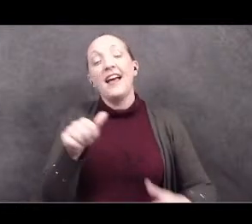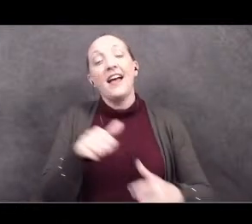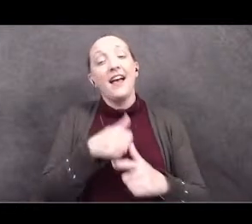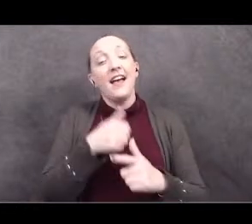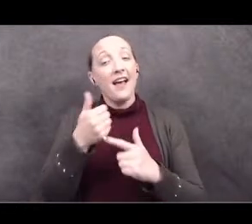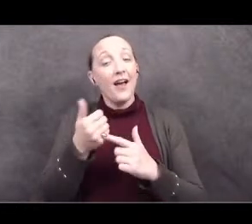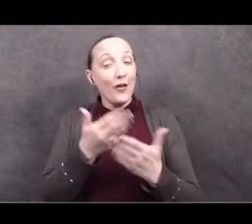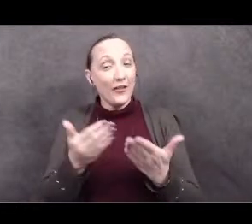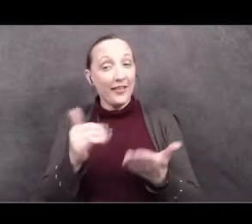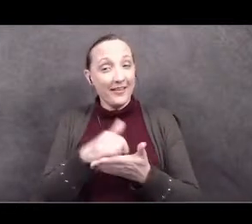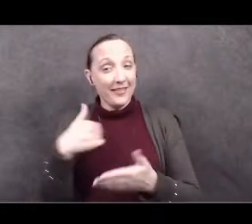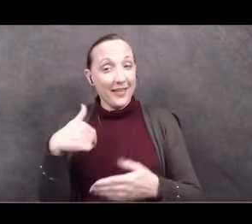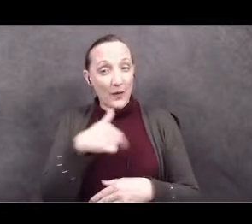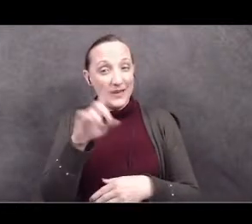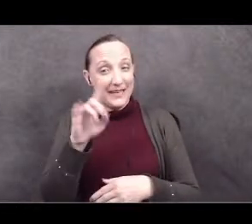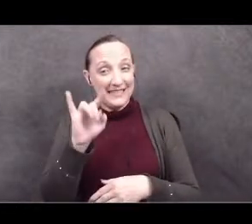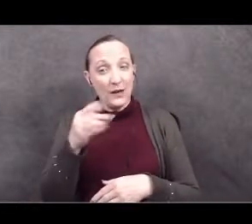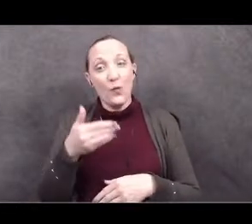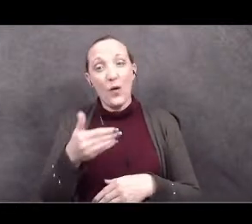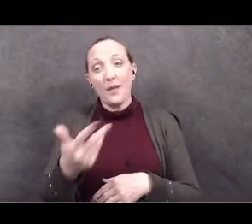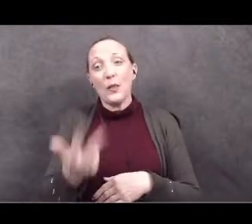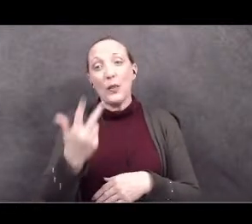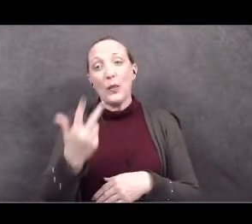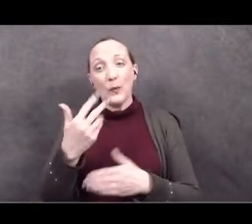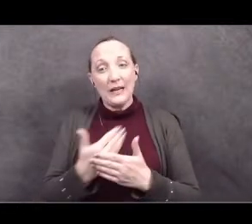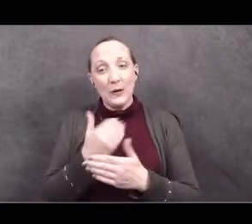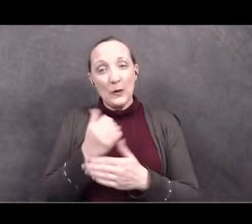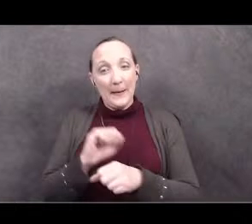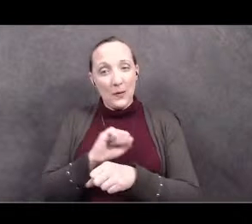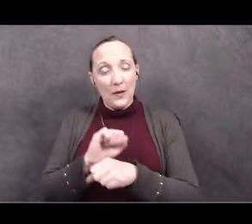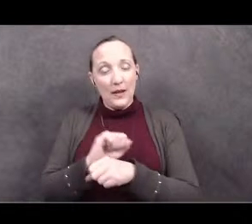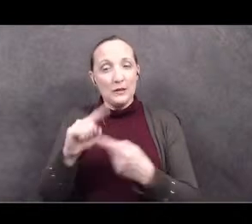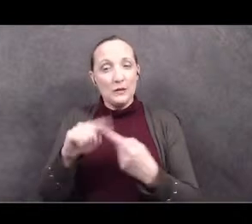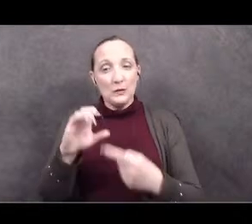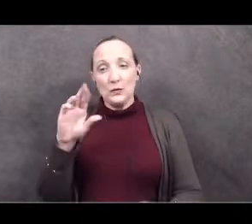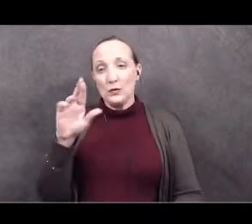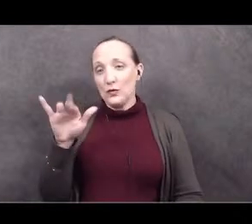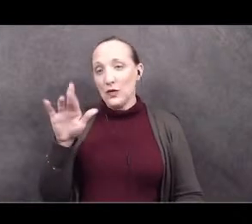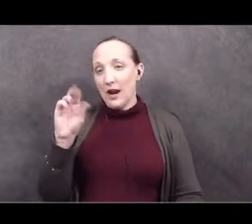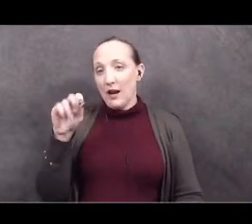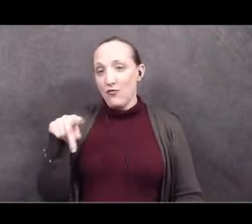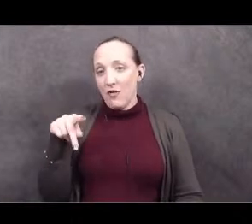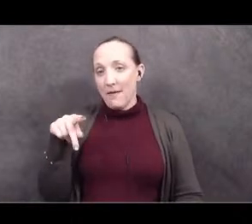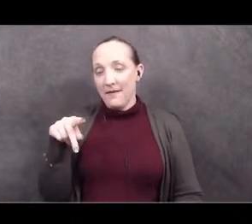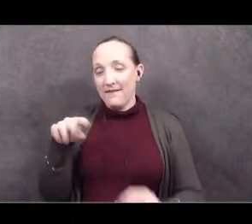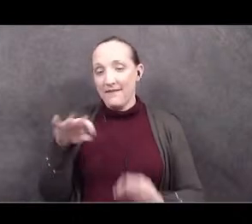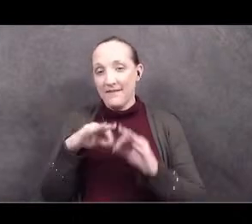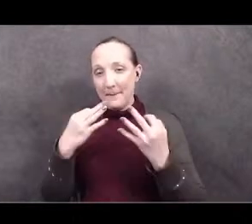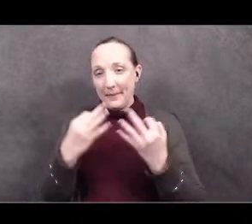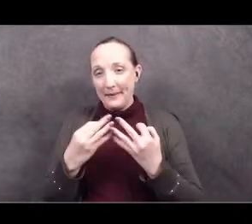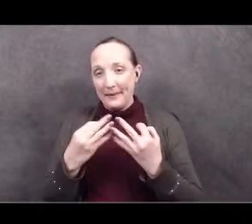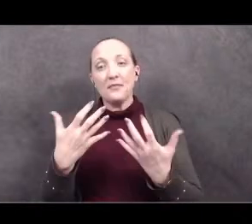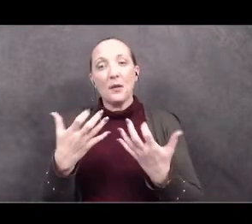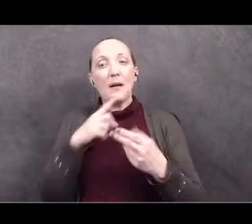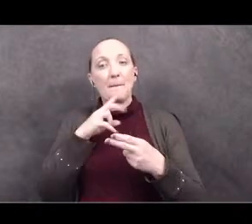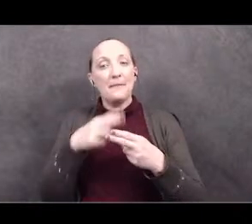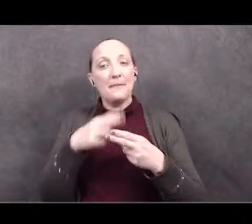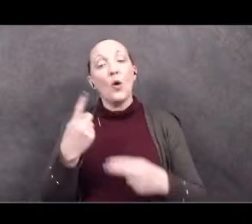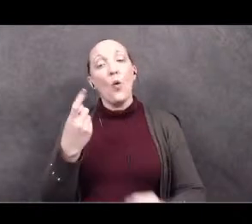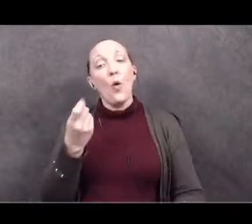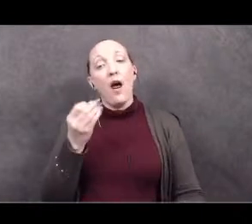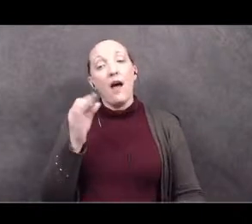thing that we did was we welcomed three new employees to the kro family and I just wanted to mention that one of the